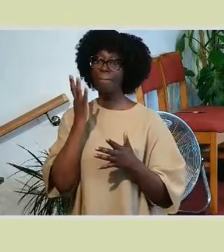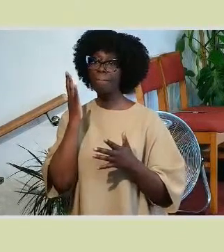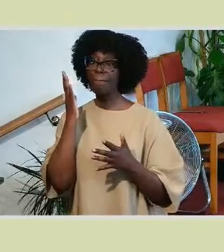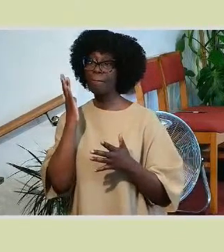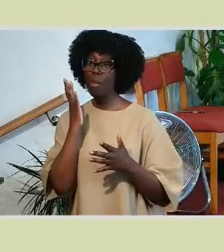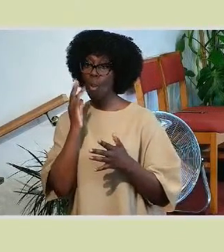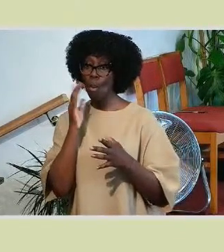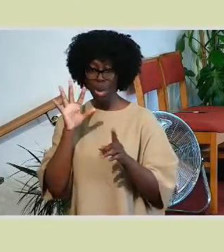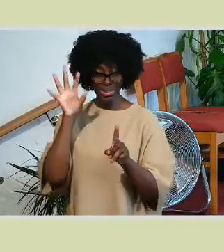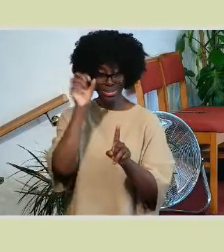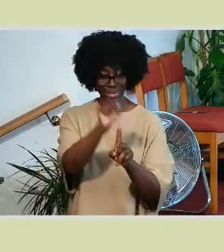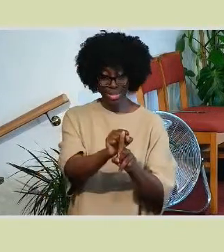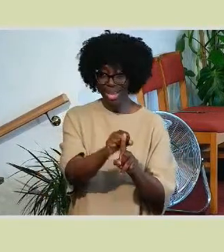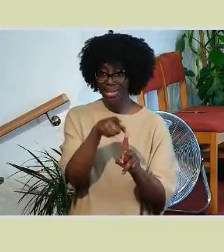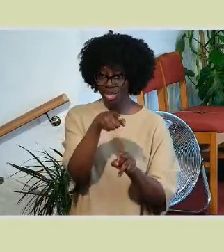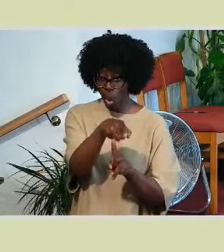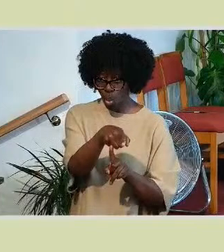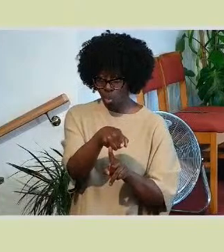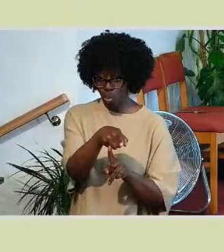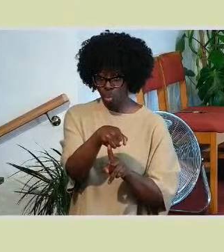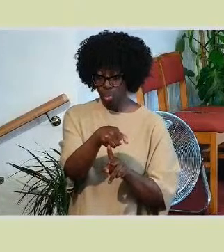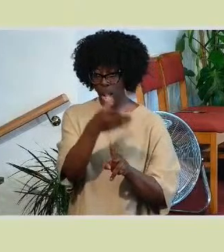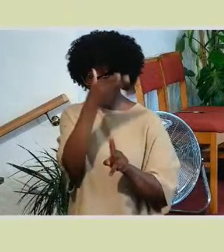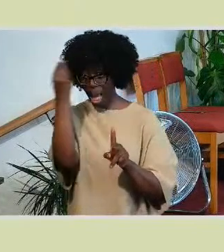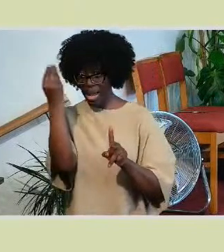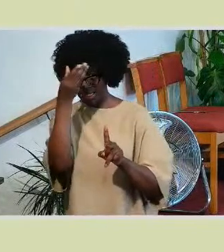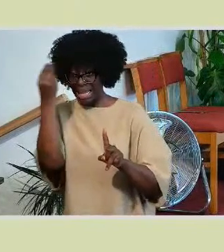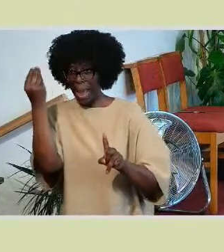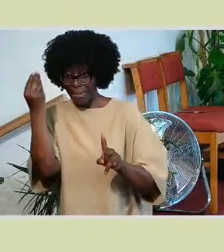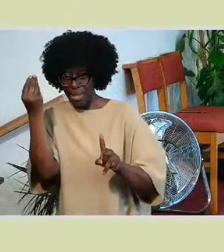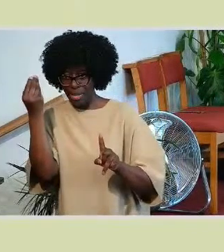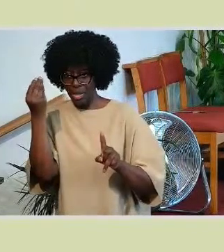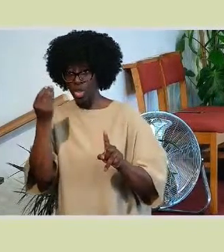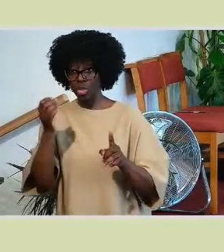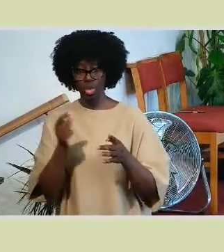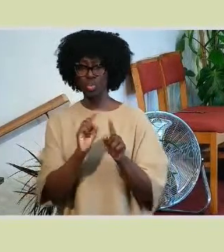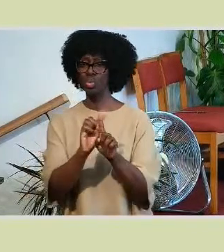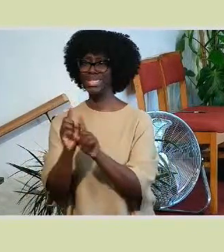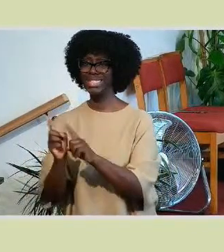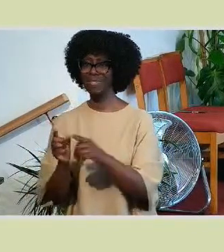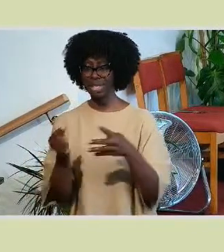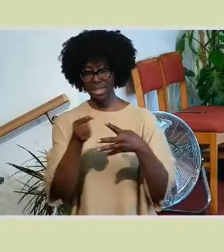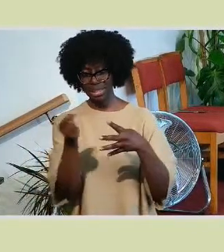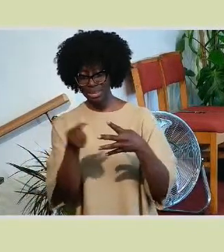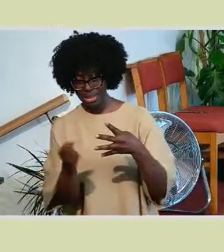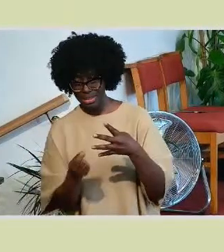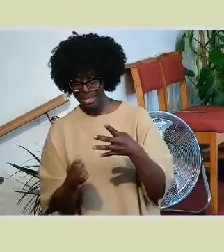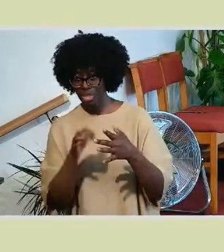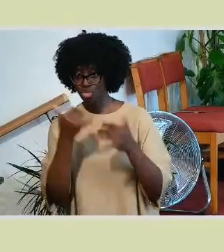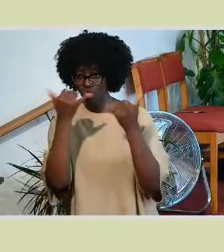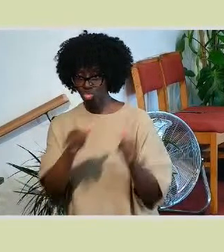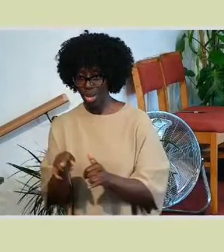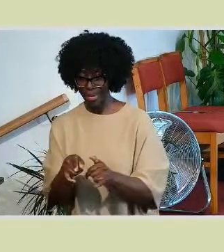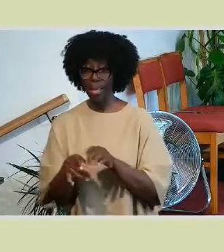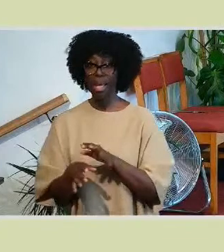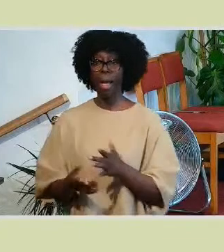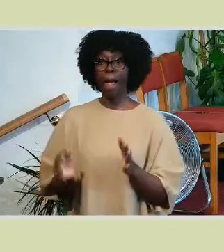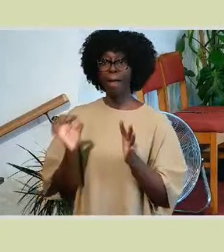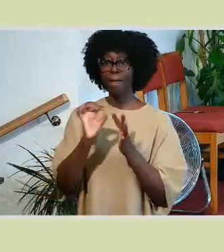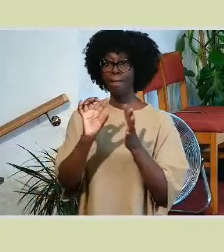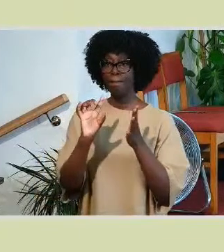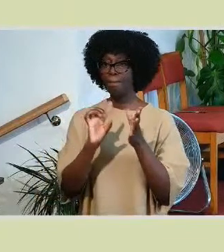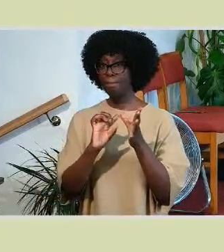less this person has got Alzheimer's. Parkinson's disease is a different condition. So Parkinson's